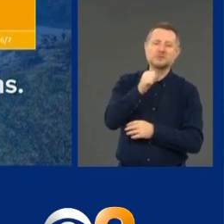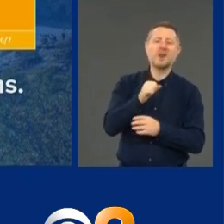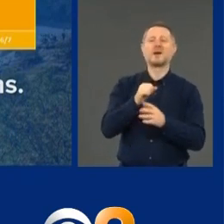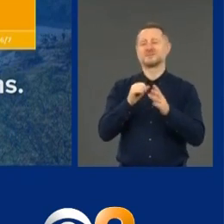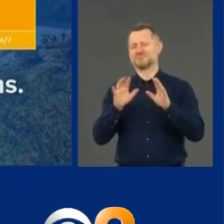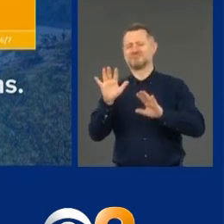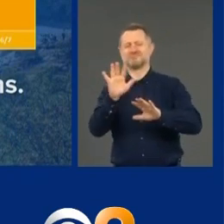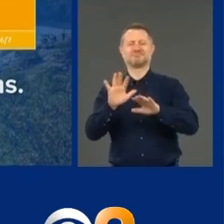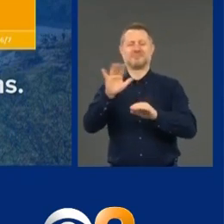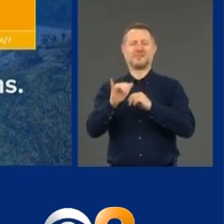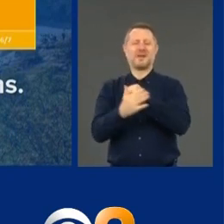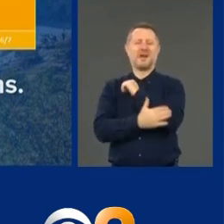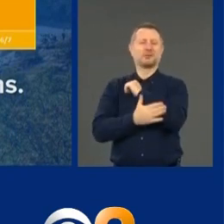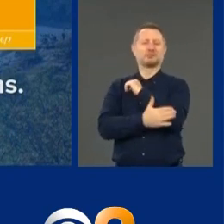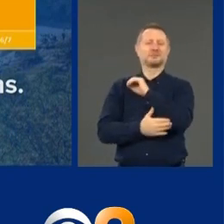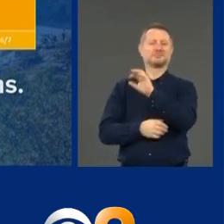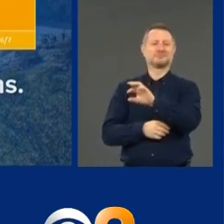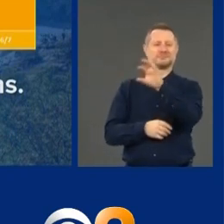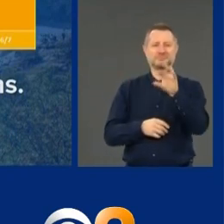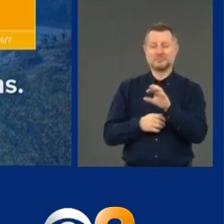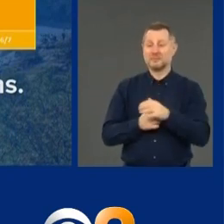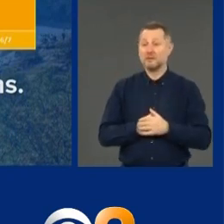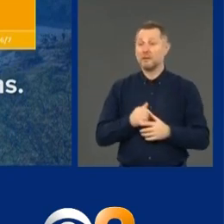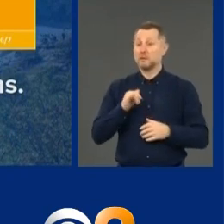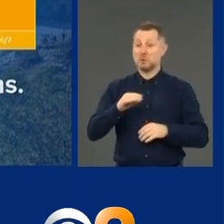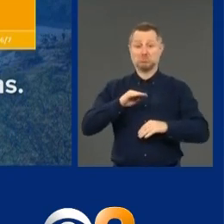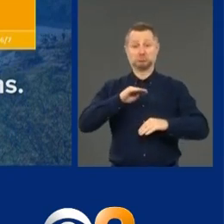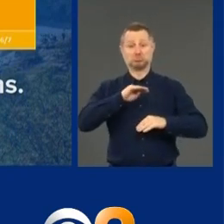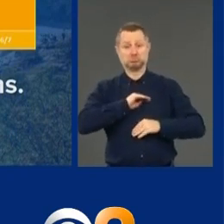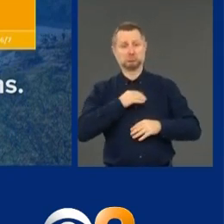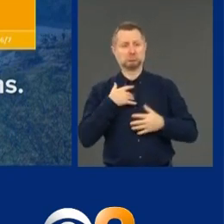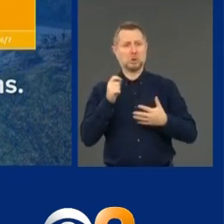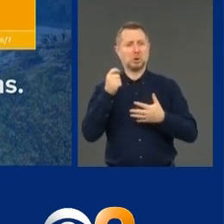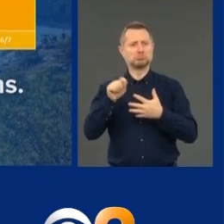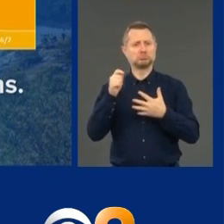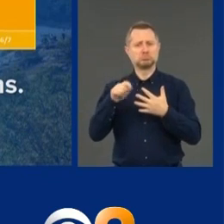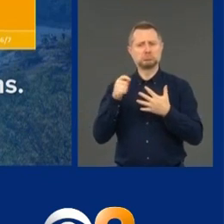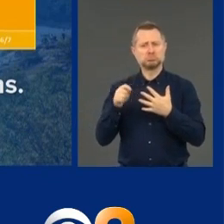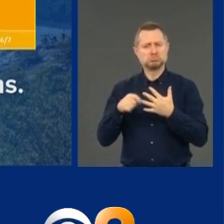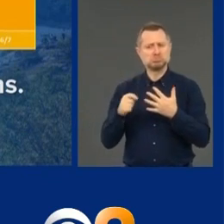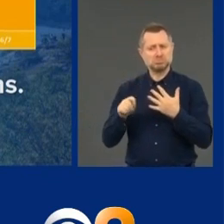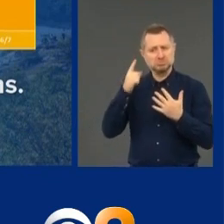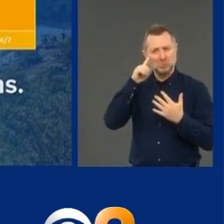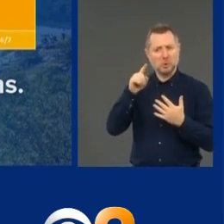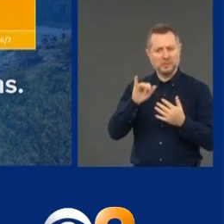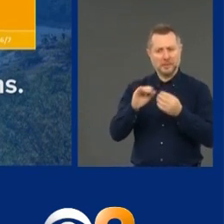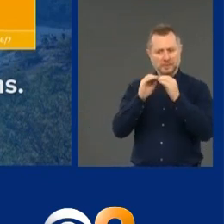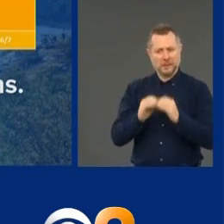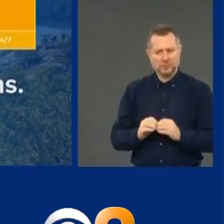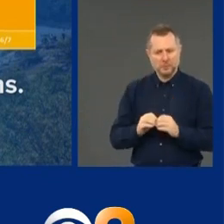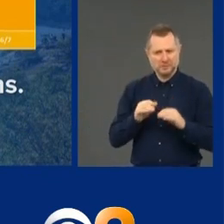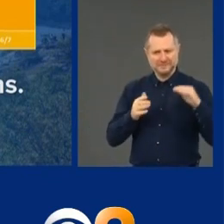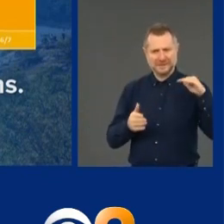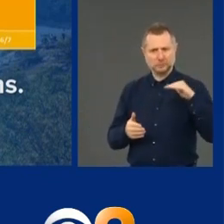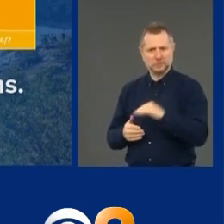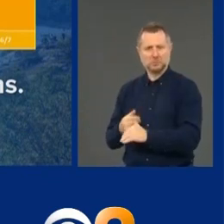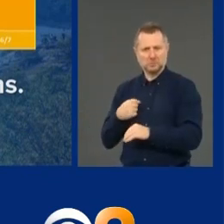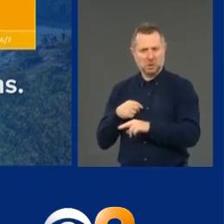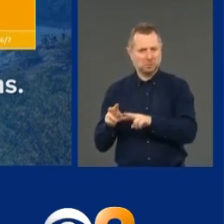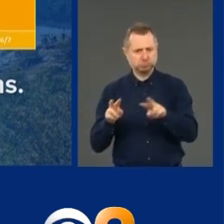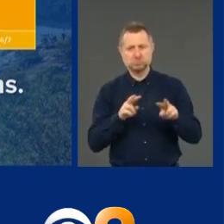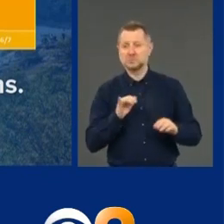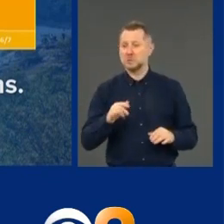Ulster, we have met the criteria for the decline in number of deaths. That was the issue that we